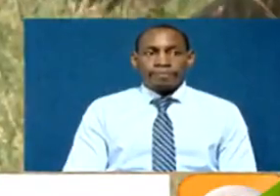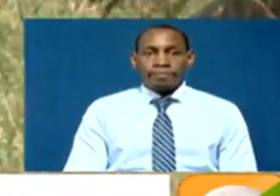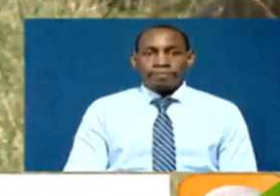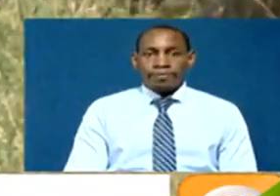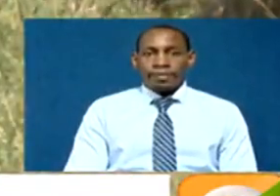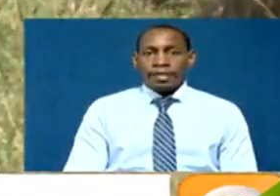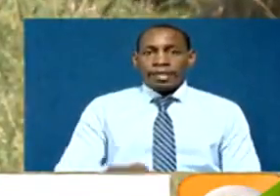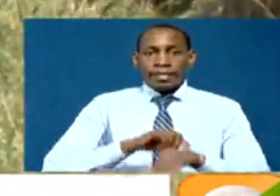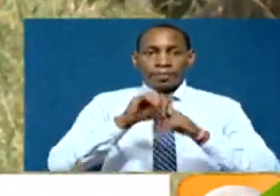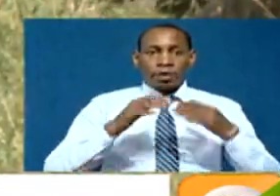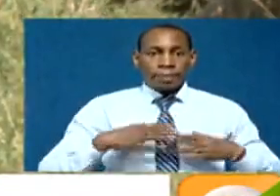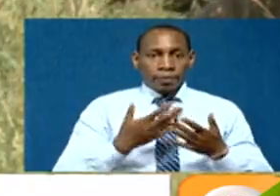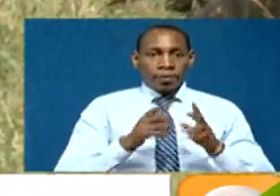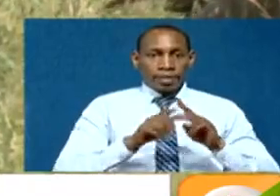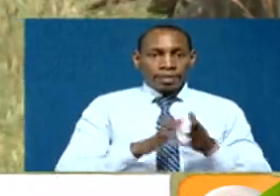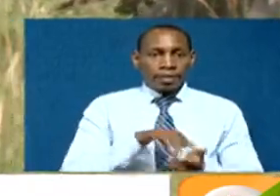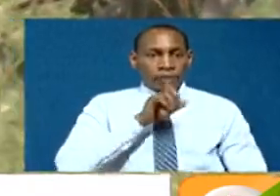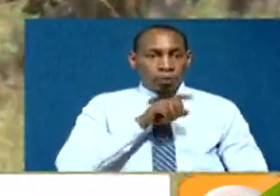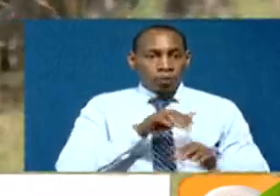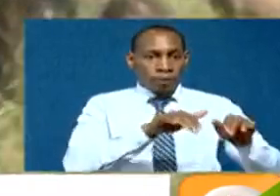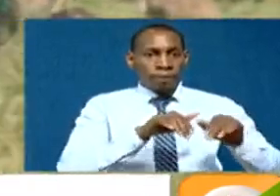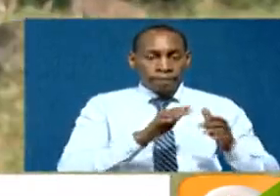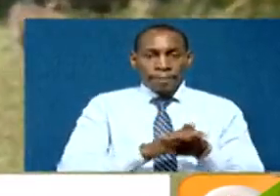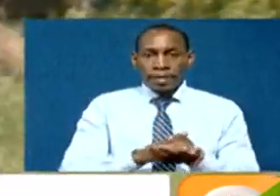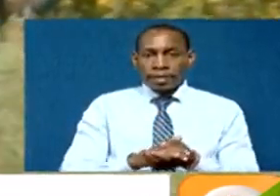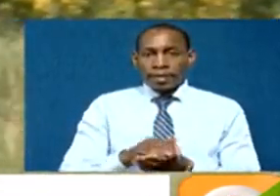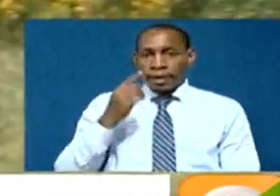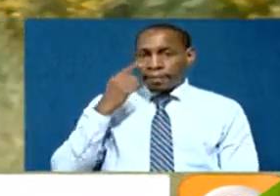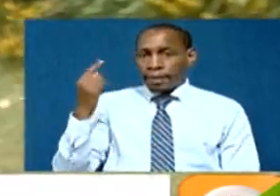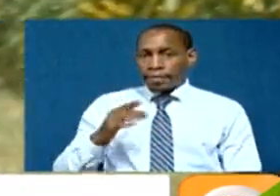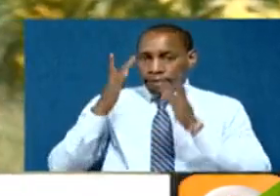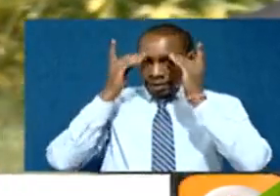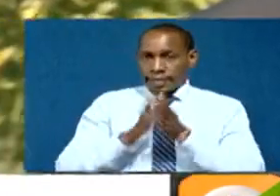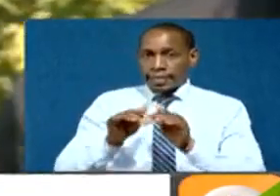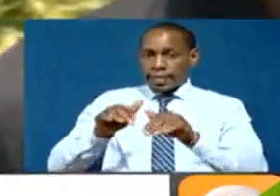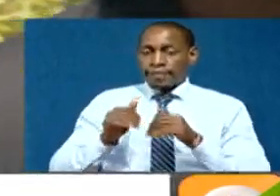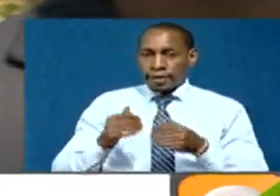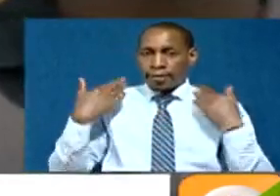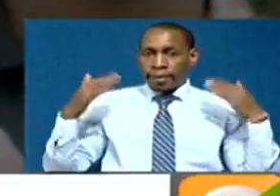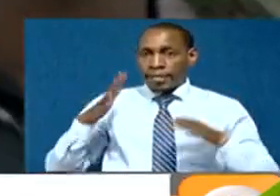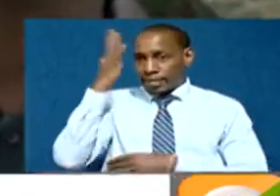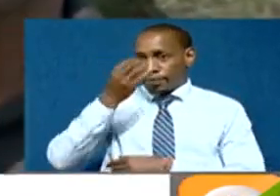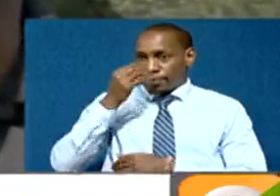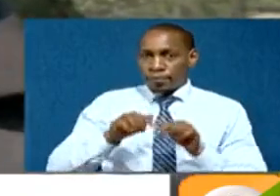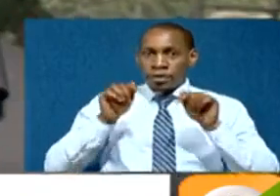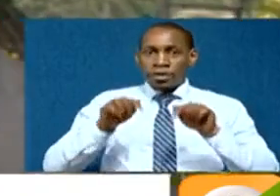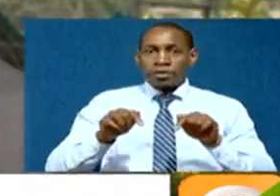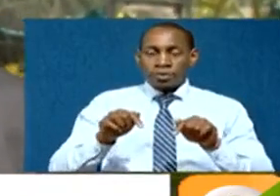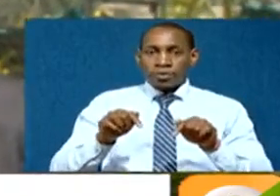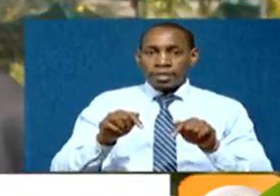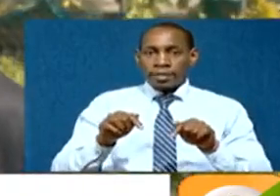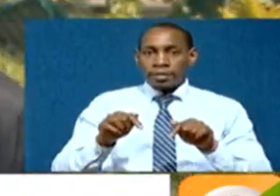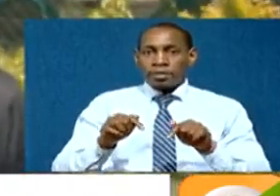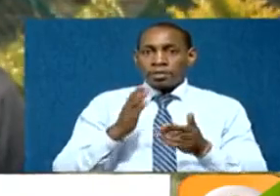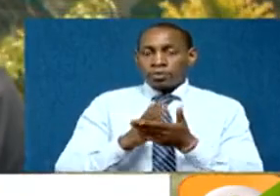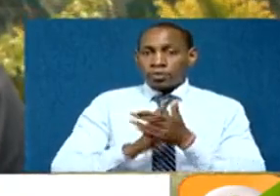When everybody started keeping chicken, Babu Mudhamia went for ornamental birds. Today, he is the talk of town when it